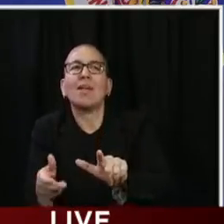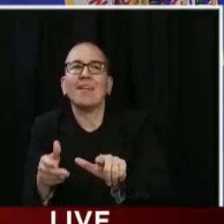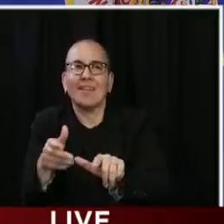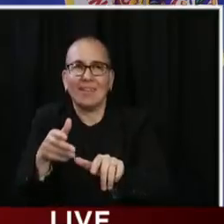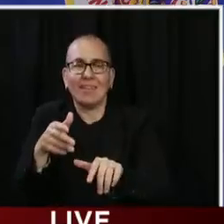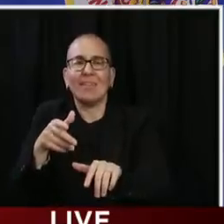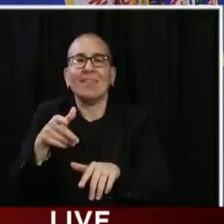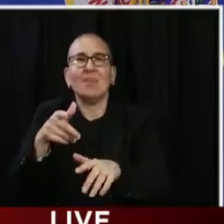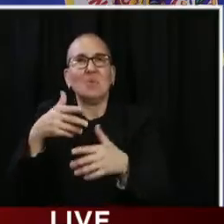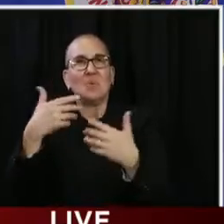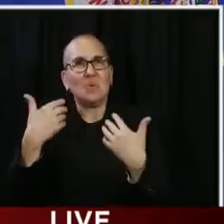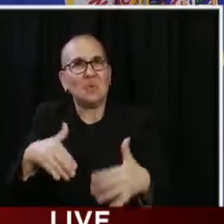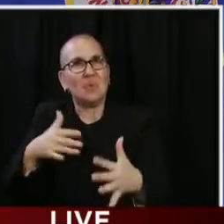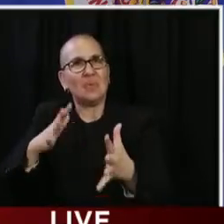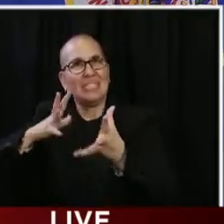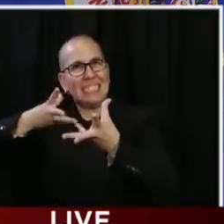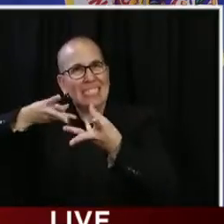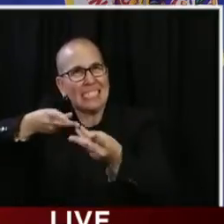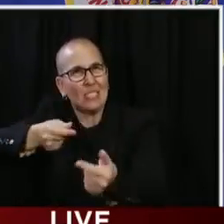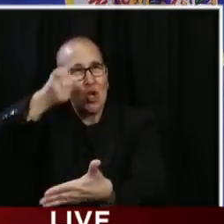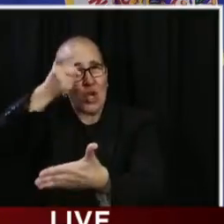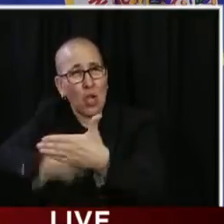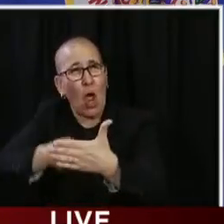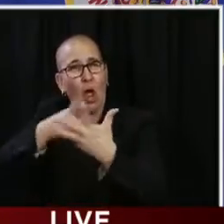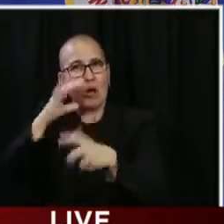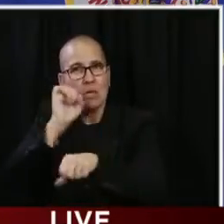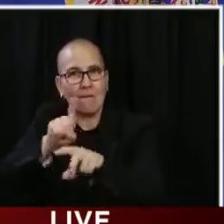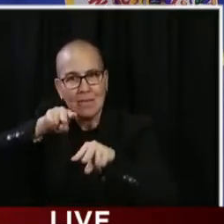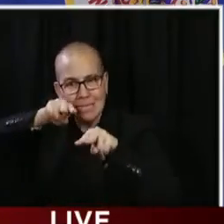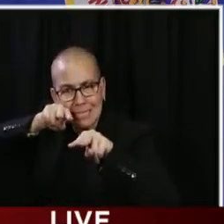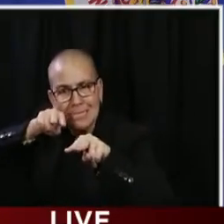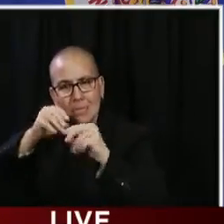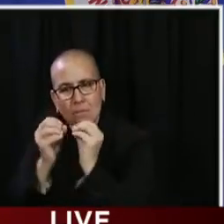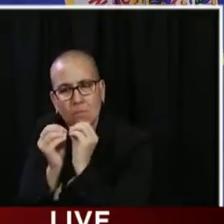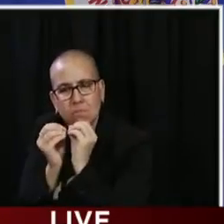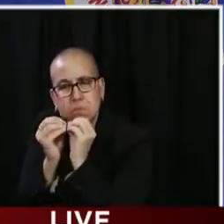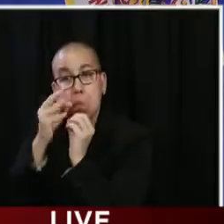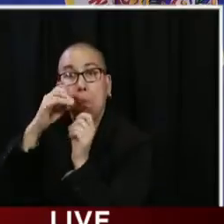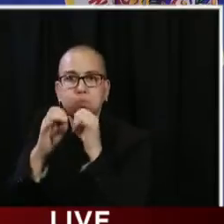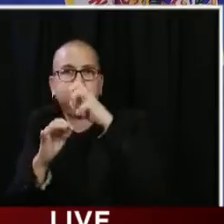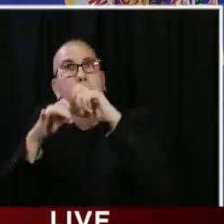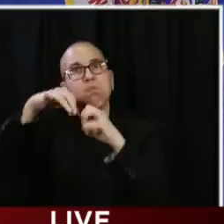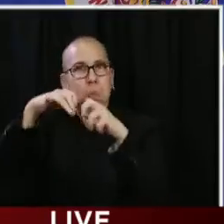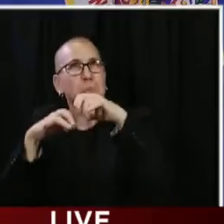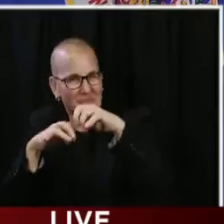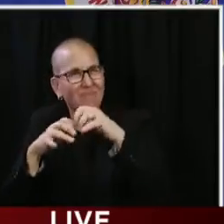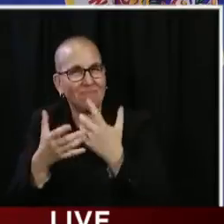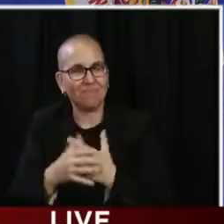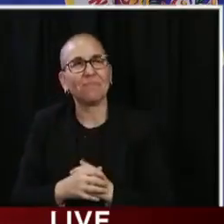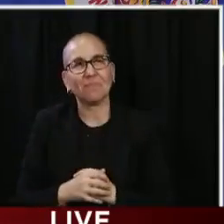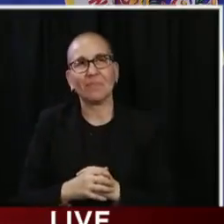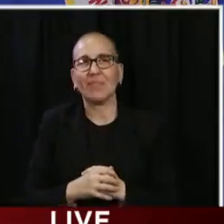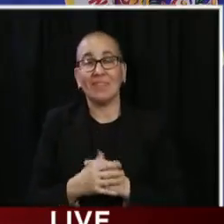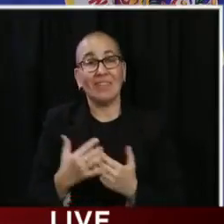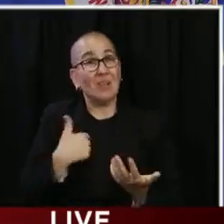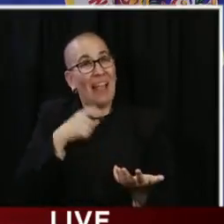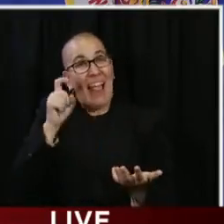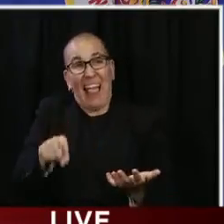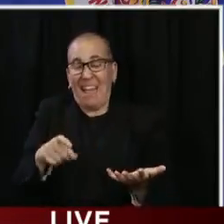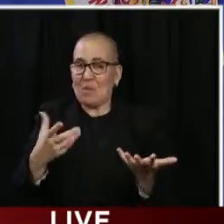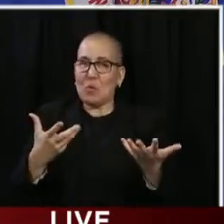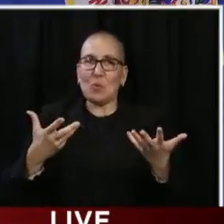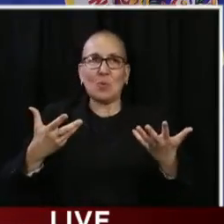it will overwhelm the healthcare system. Somewhere in there, there is a line where the pot just gets to simmer right before it boils. And what